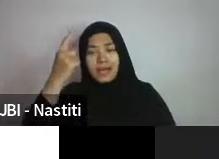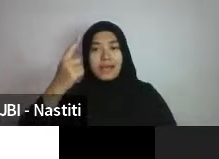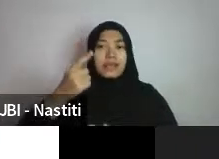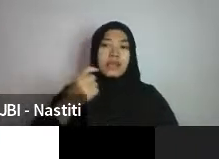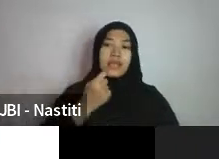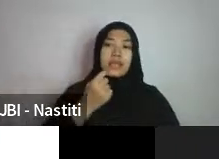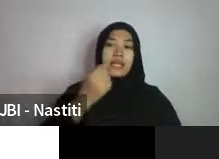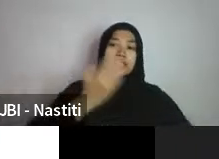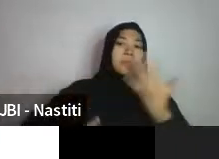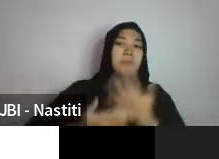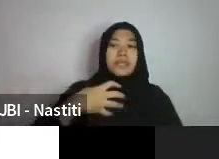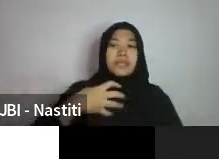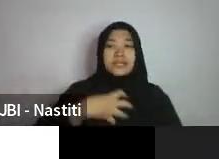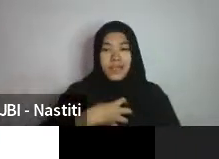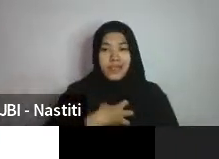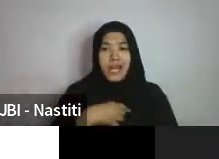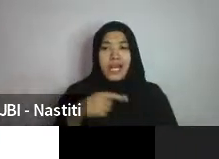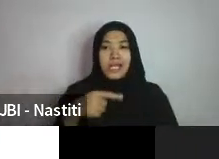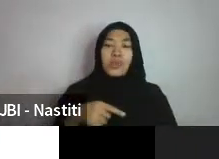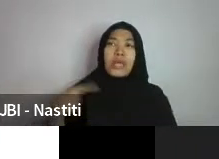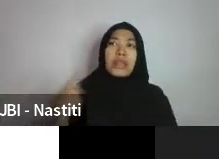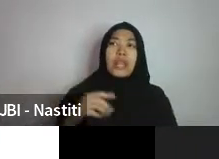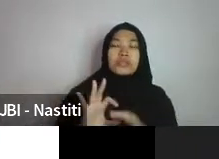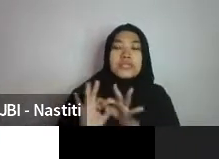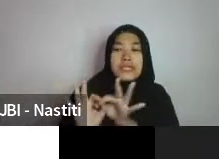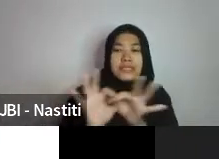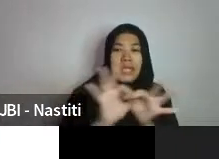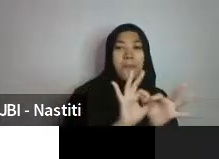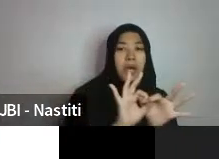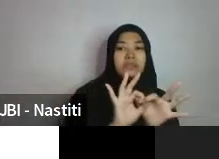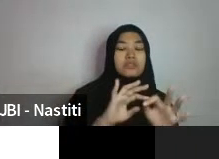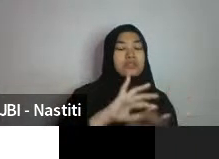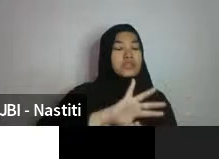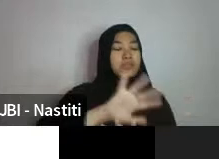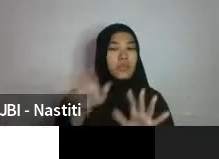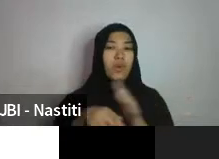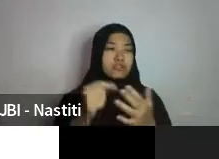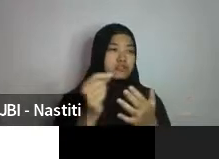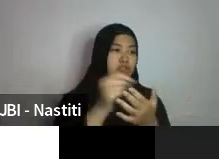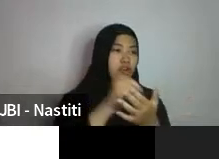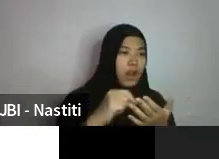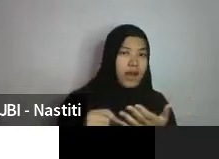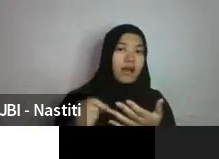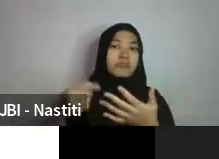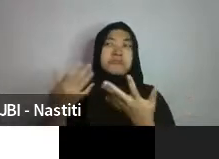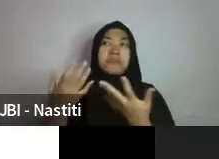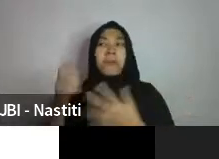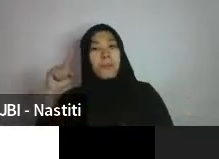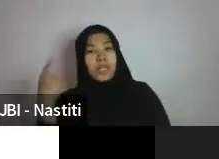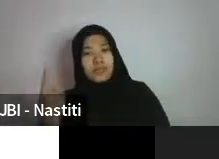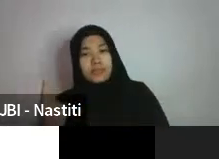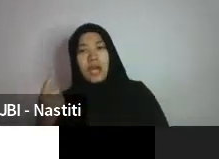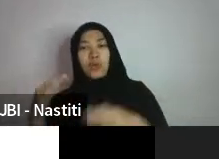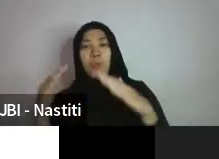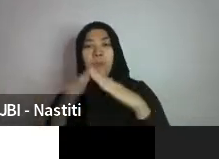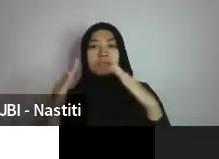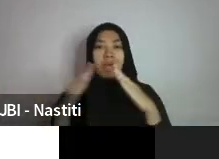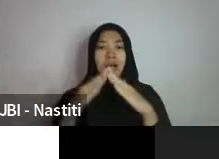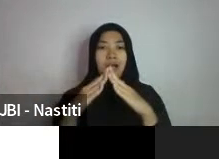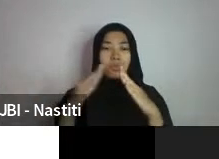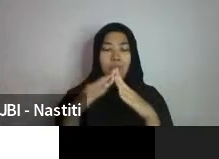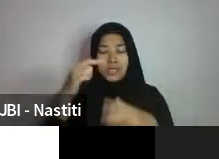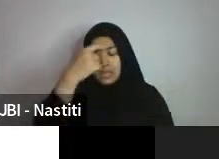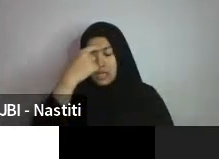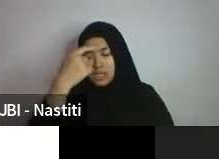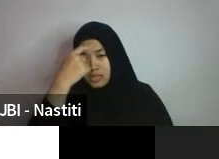are lines for the future in a country with a very small number of mental health professionals, but